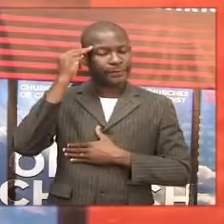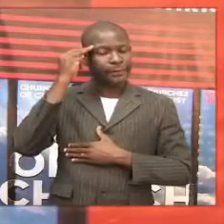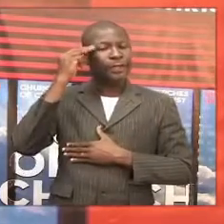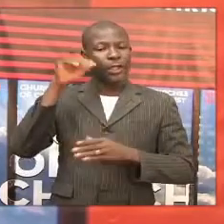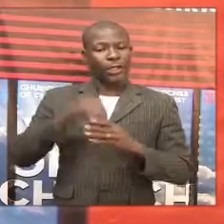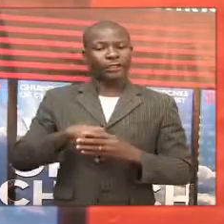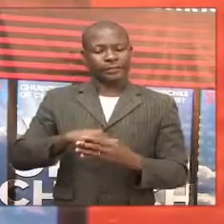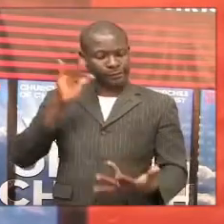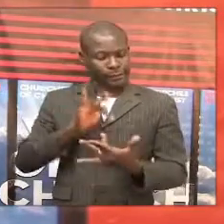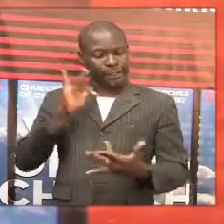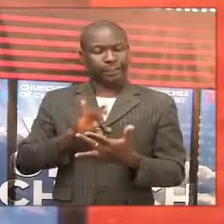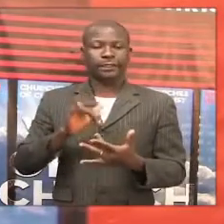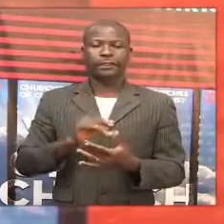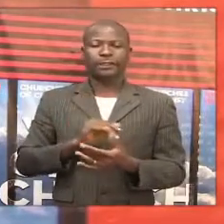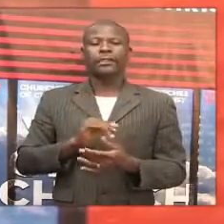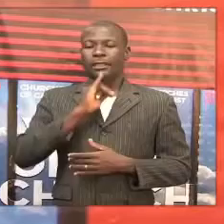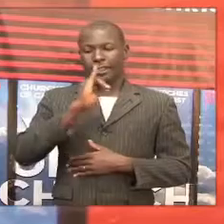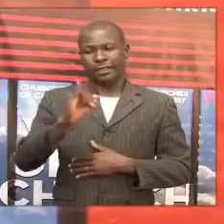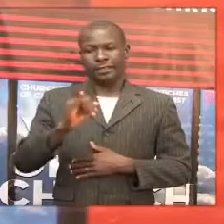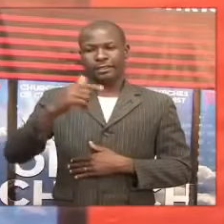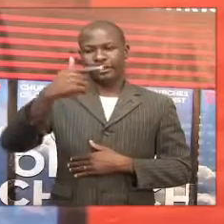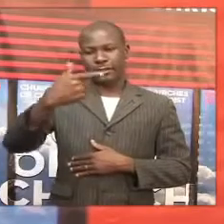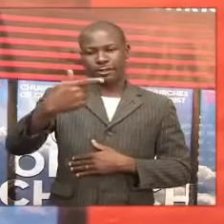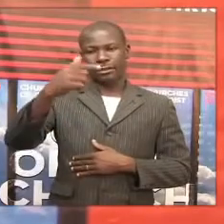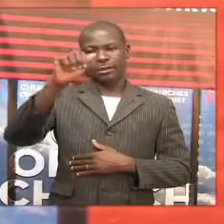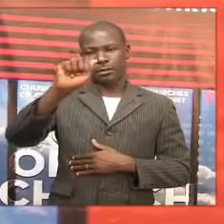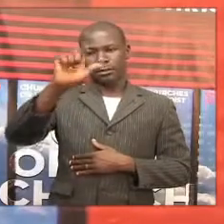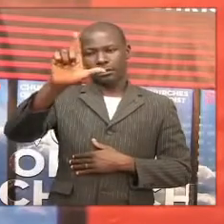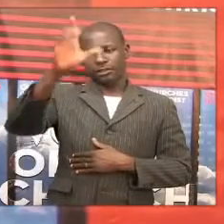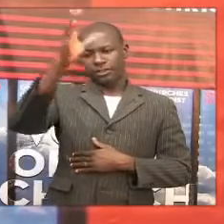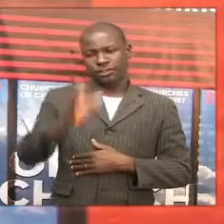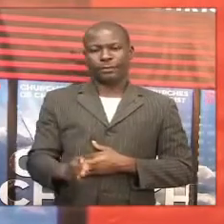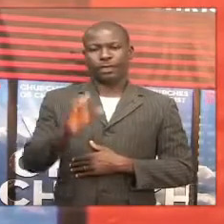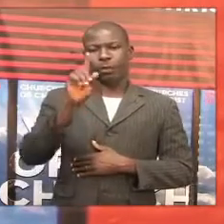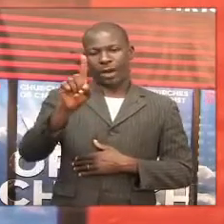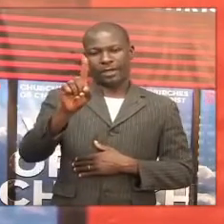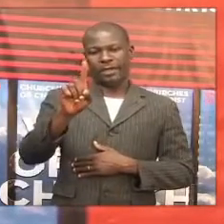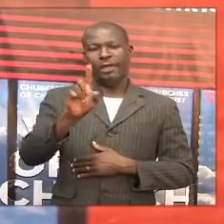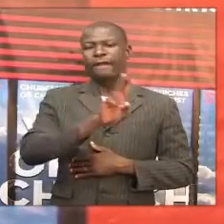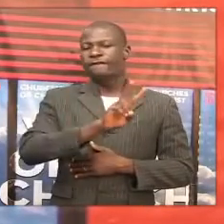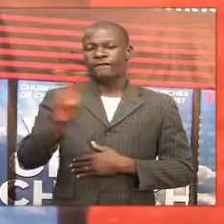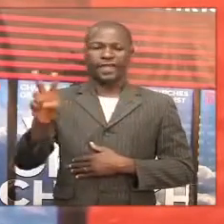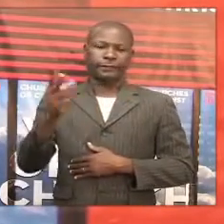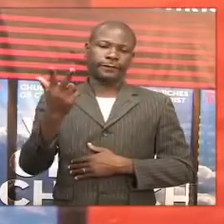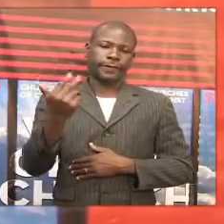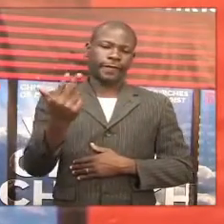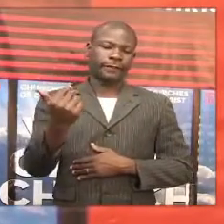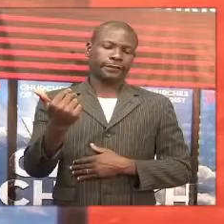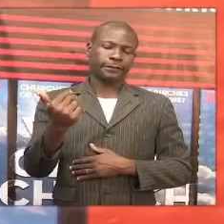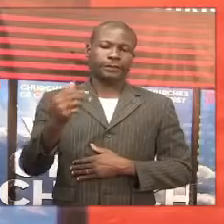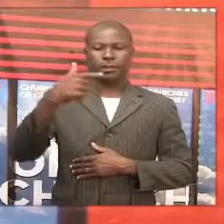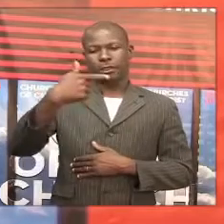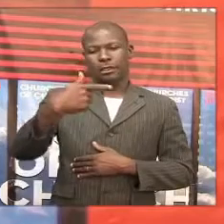nyina mu no Aye, Galatians chapter 1, verse 13. Galatians